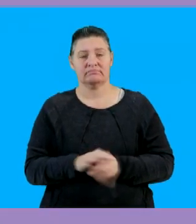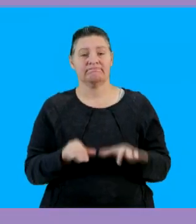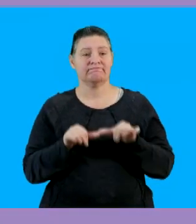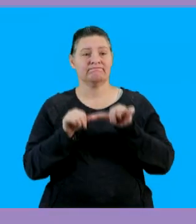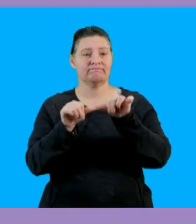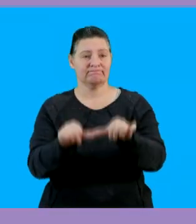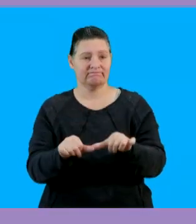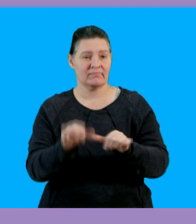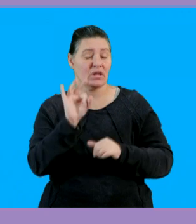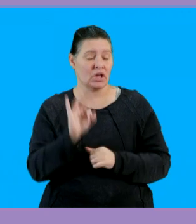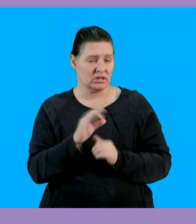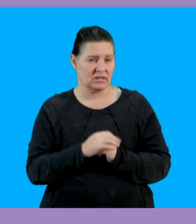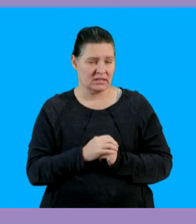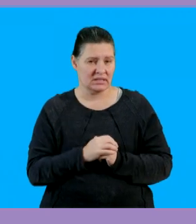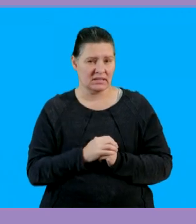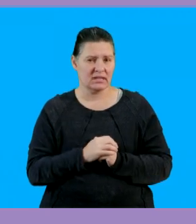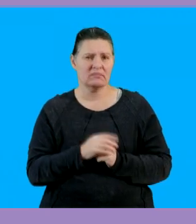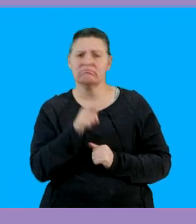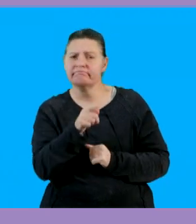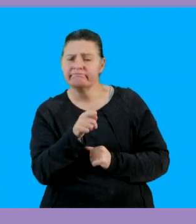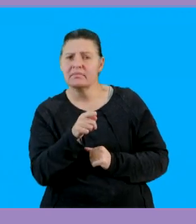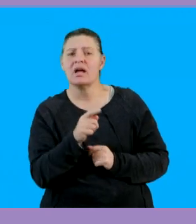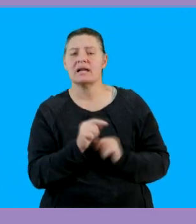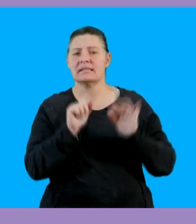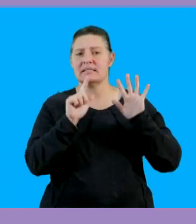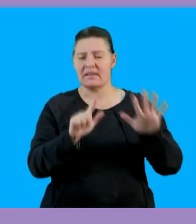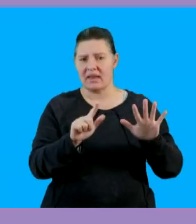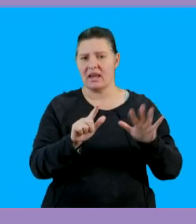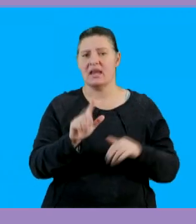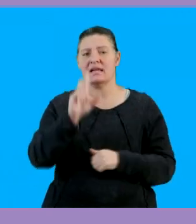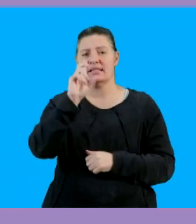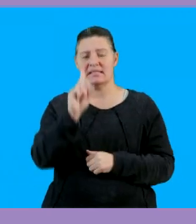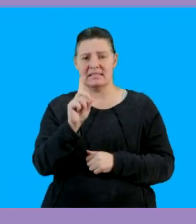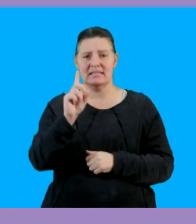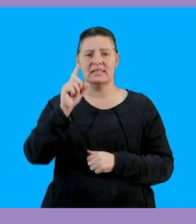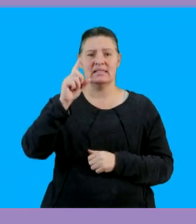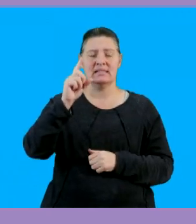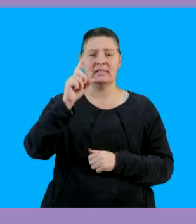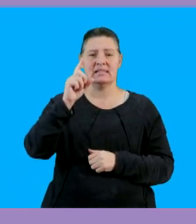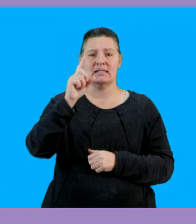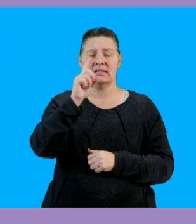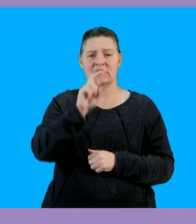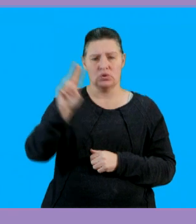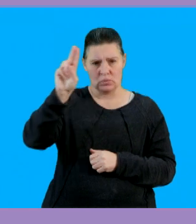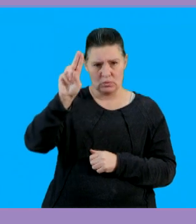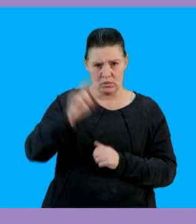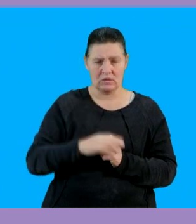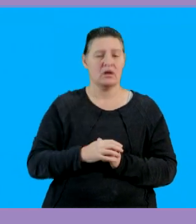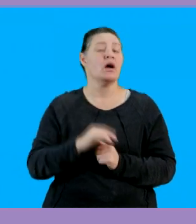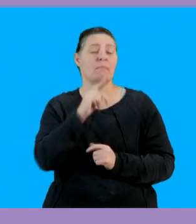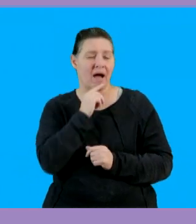Then let's go on to the third one. Now the third one there has 7d cubed multiplied